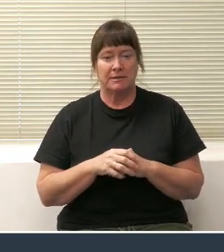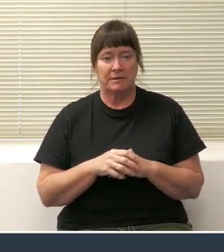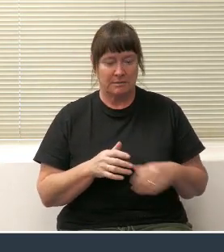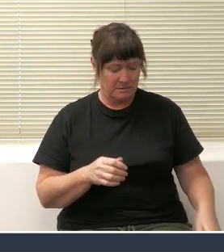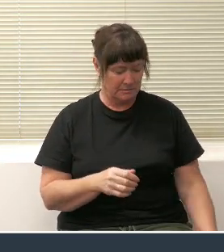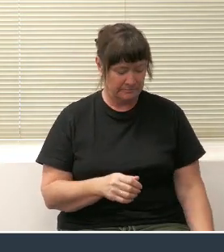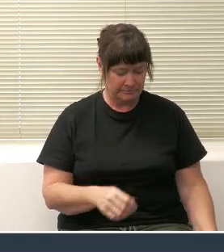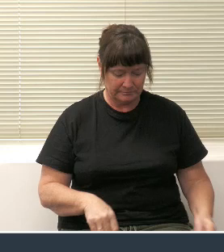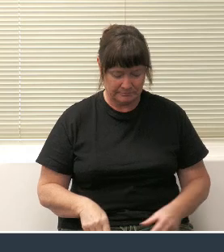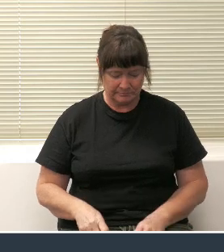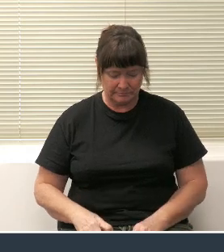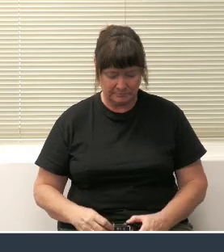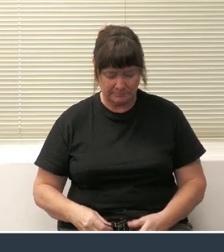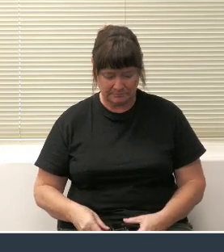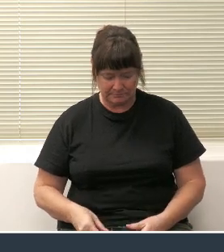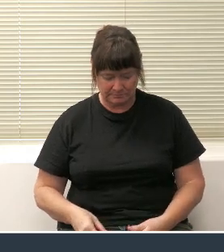officer's report.